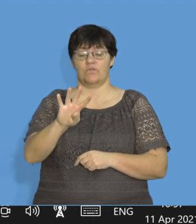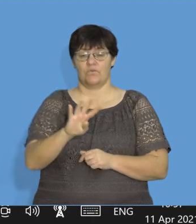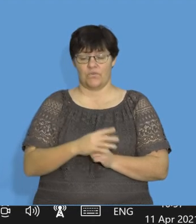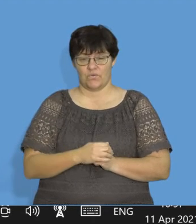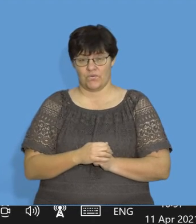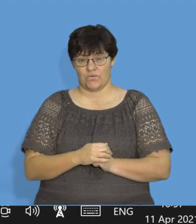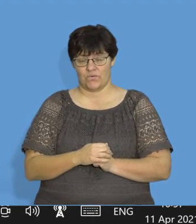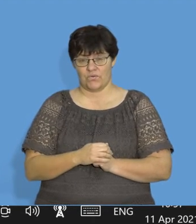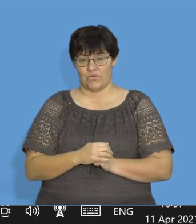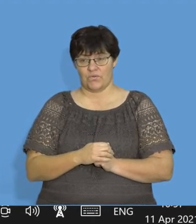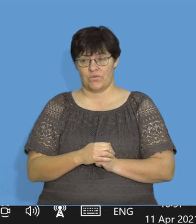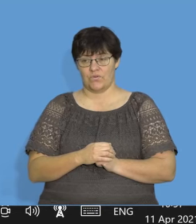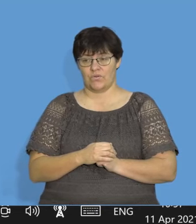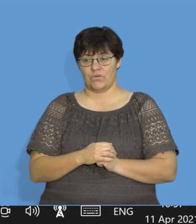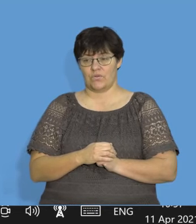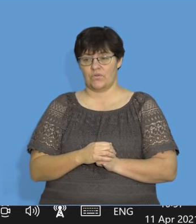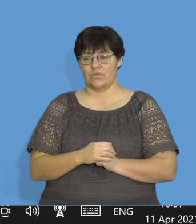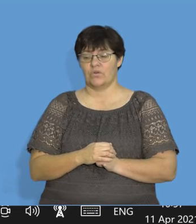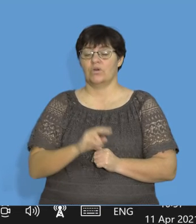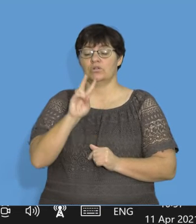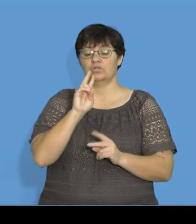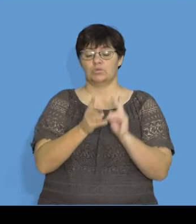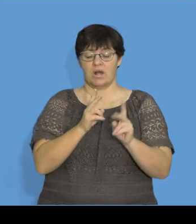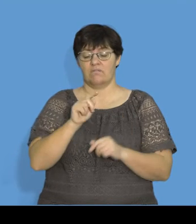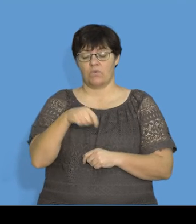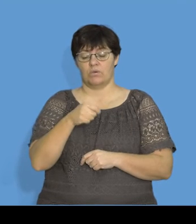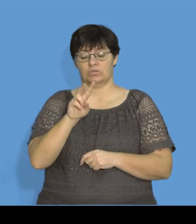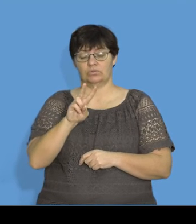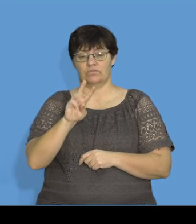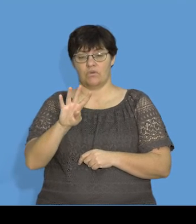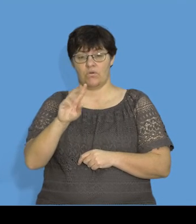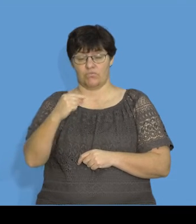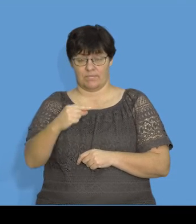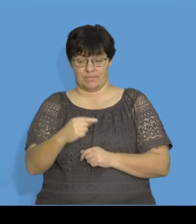12.24. Okay, so we're getting 12.24 grams.